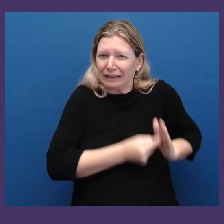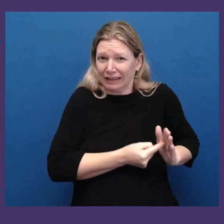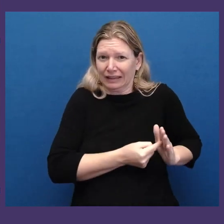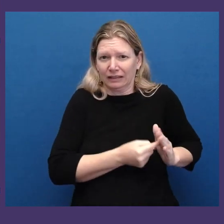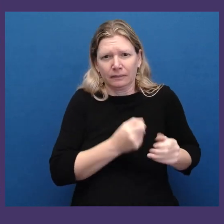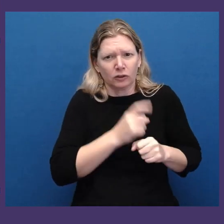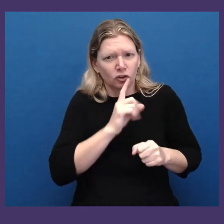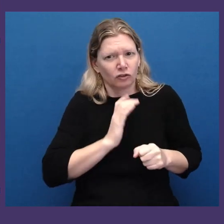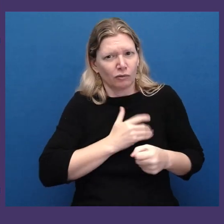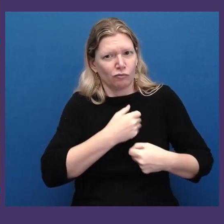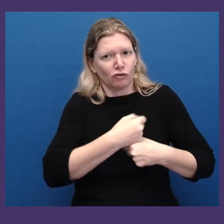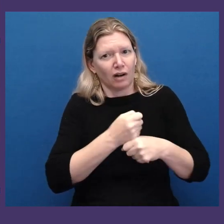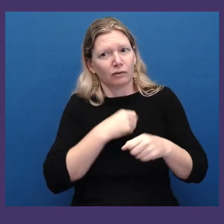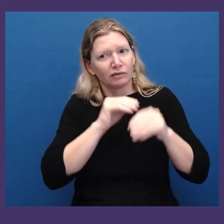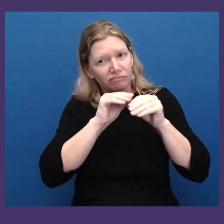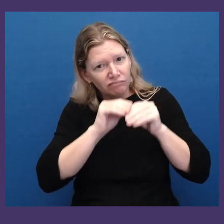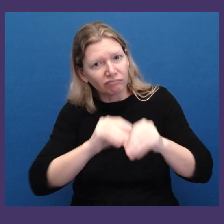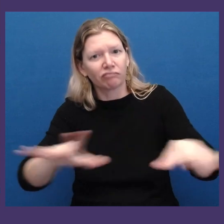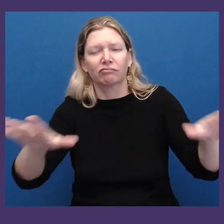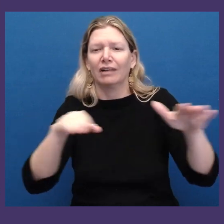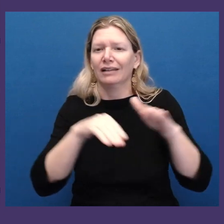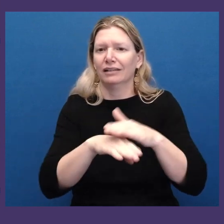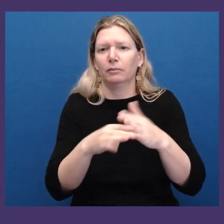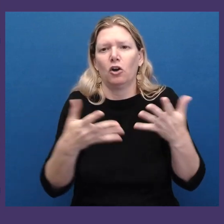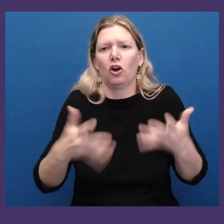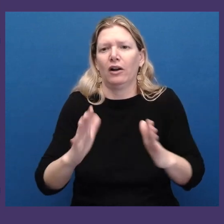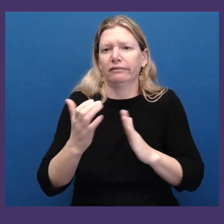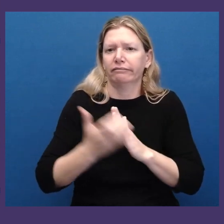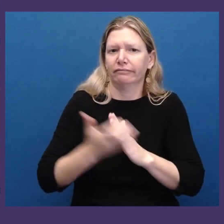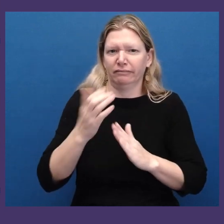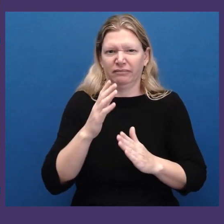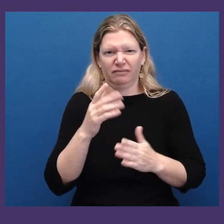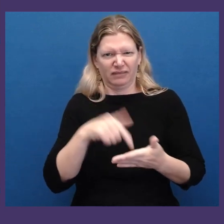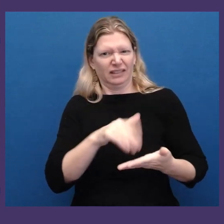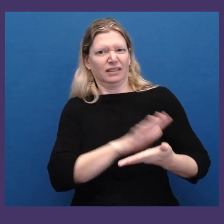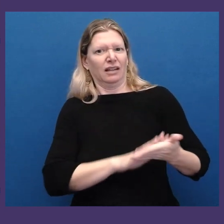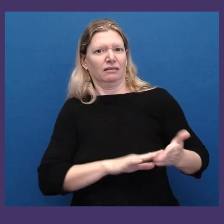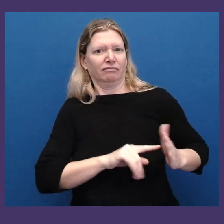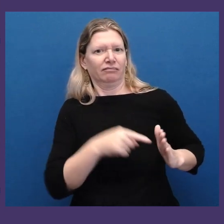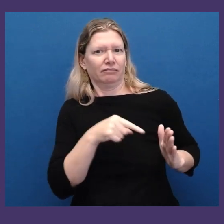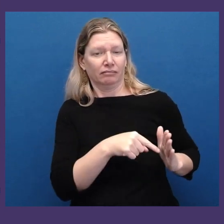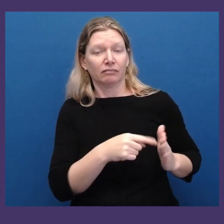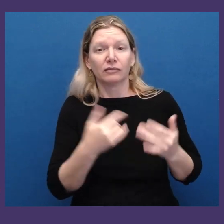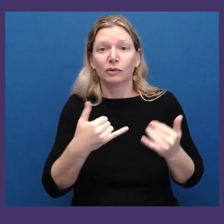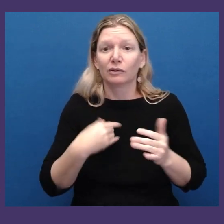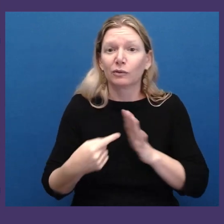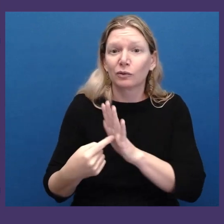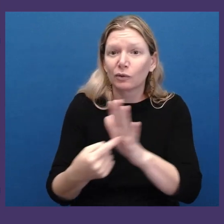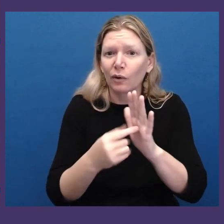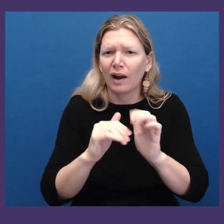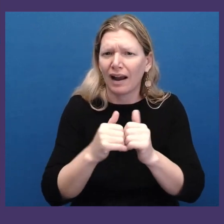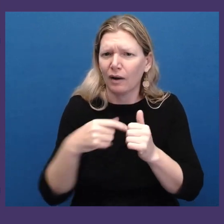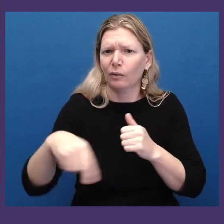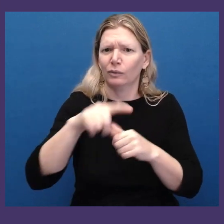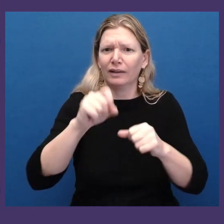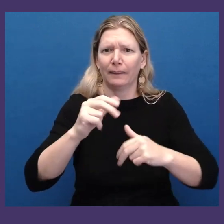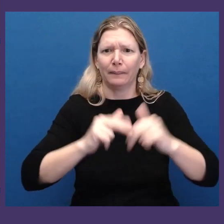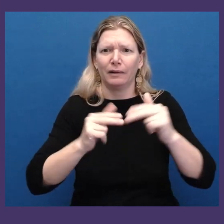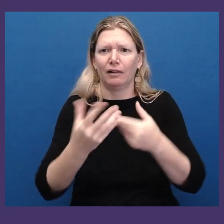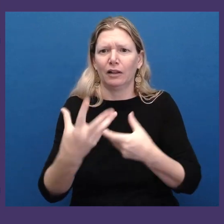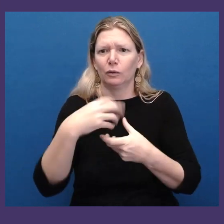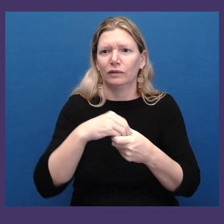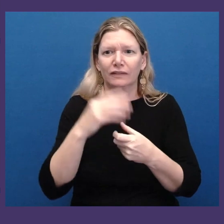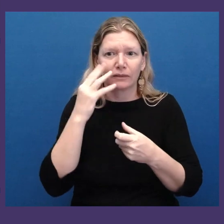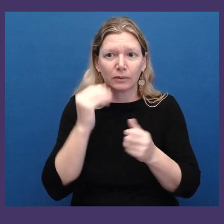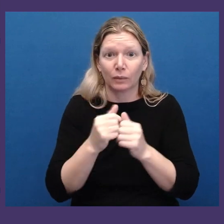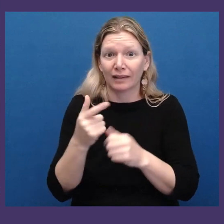design. Today, I'll share how you can build inclusive experiences with GitHub Copilot, our flagship AI pair programming